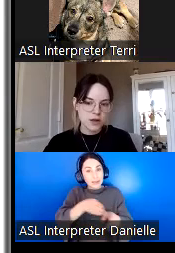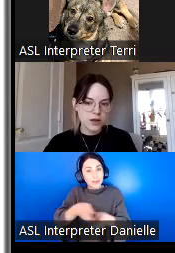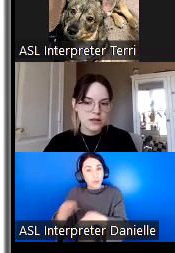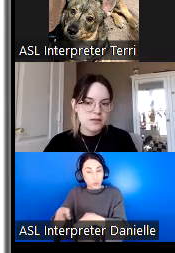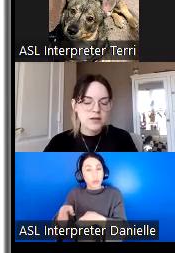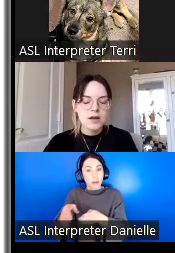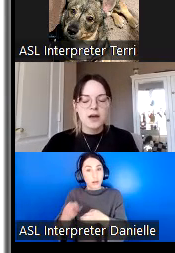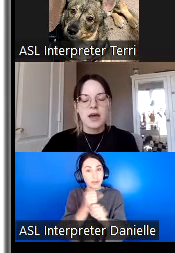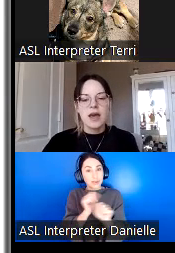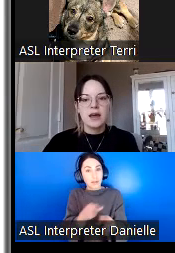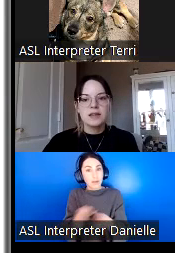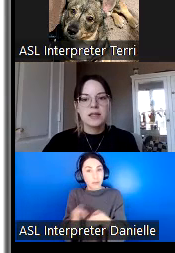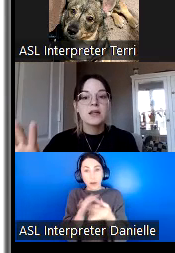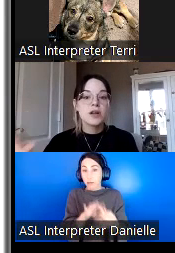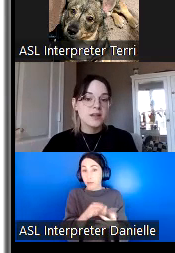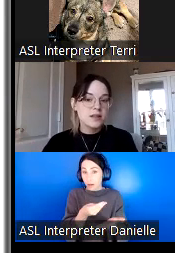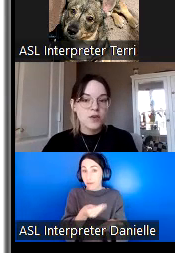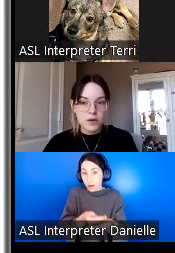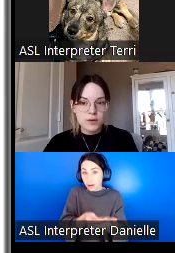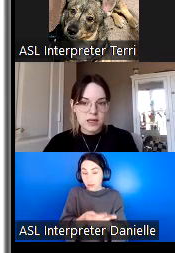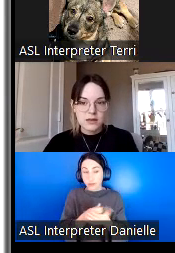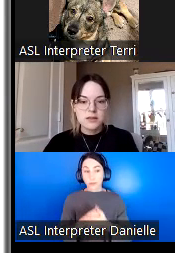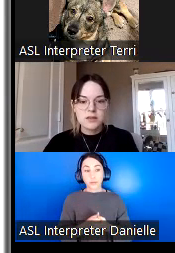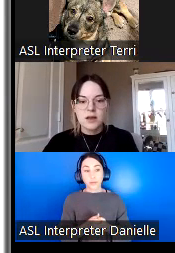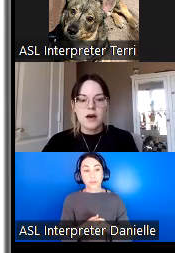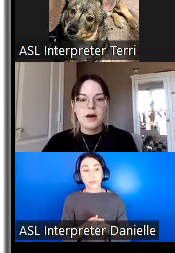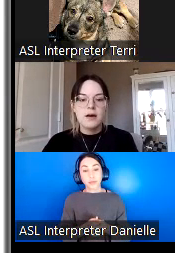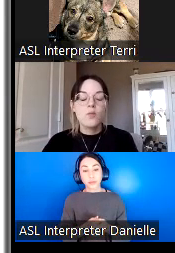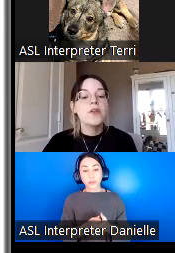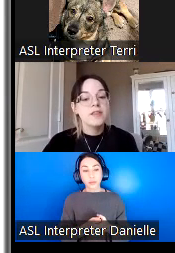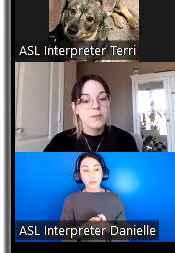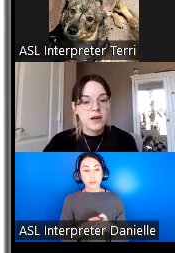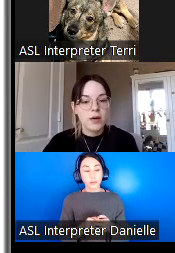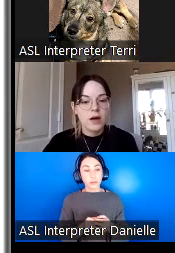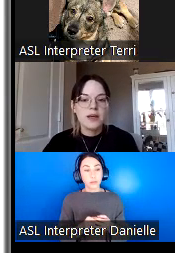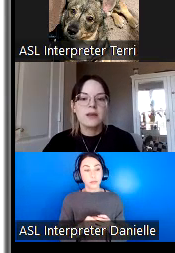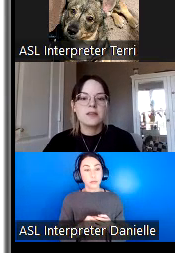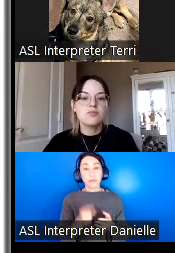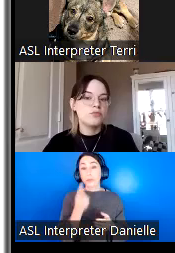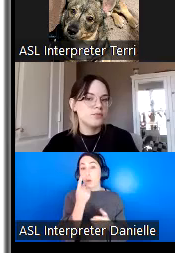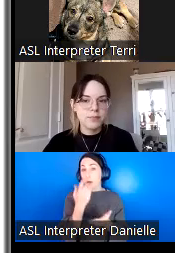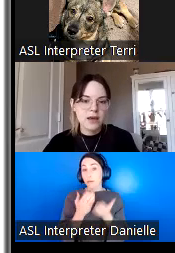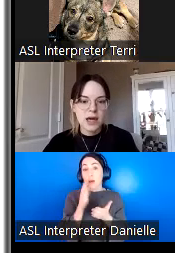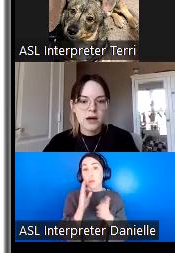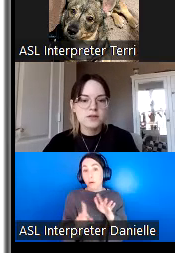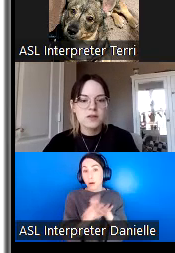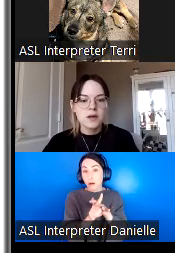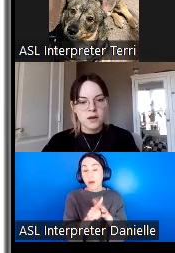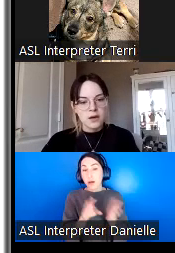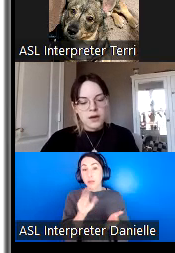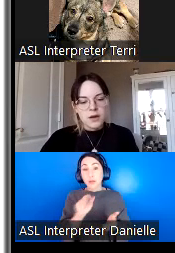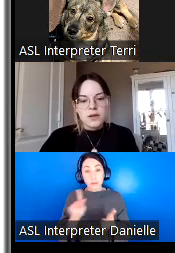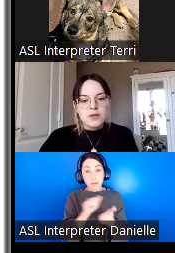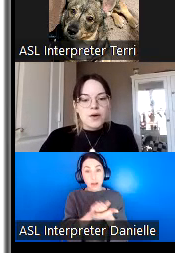safety and securities. And in addressing some of those things, one thing that may come up is bank